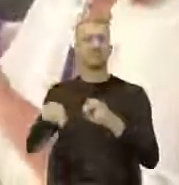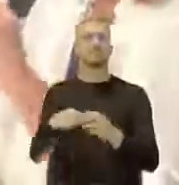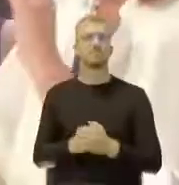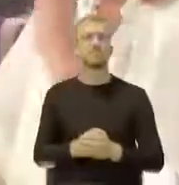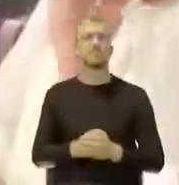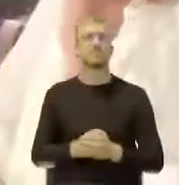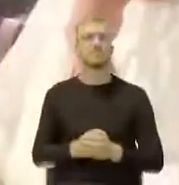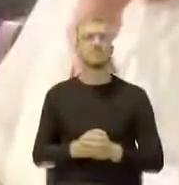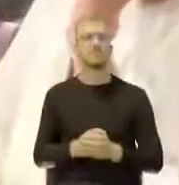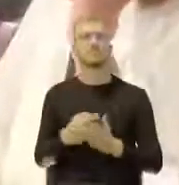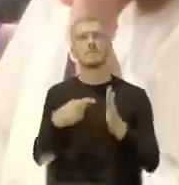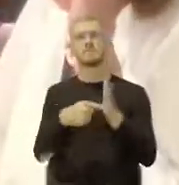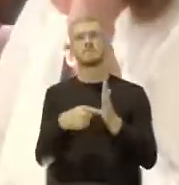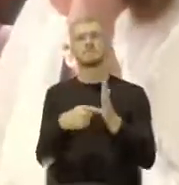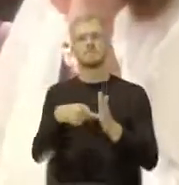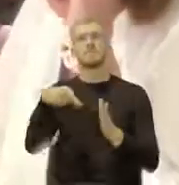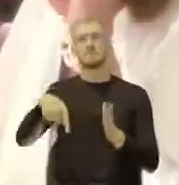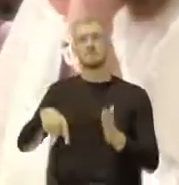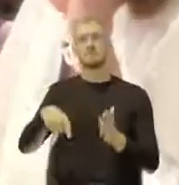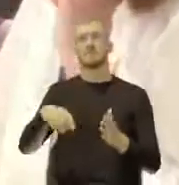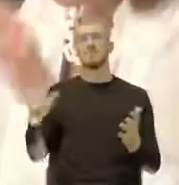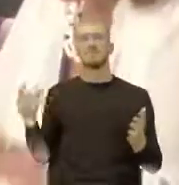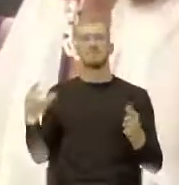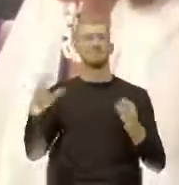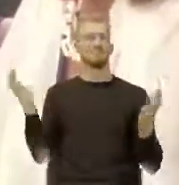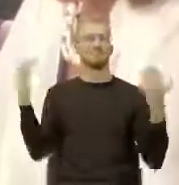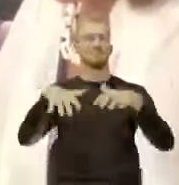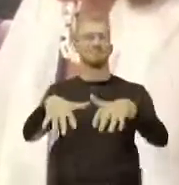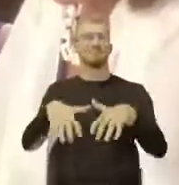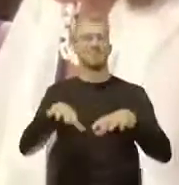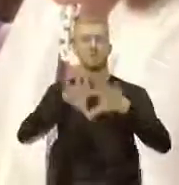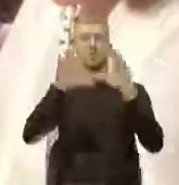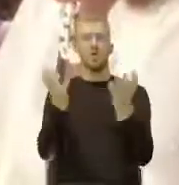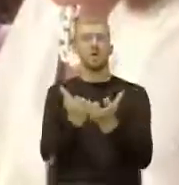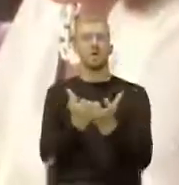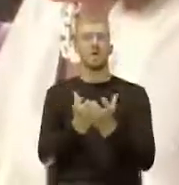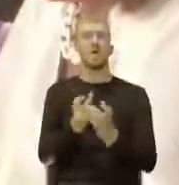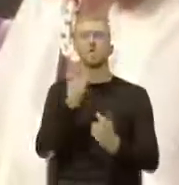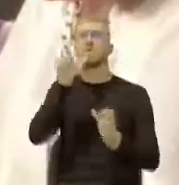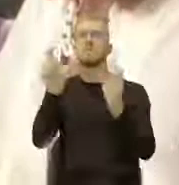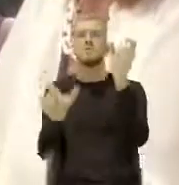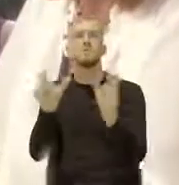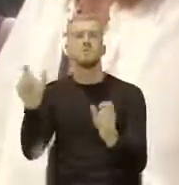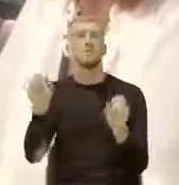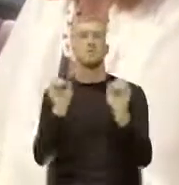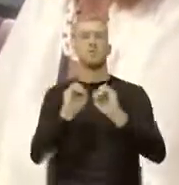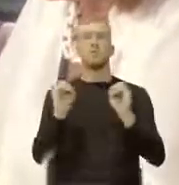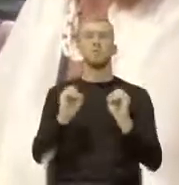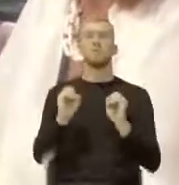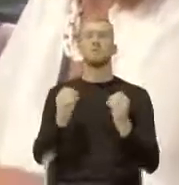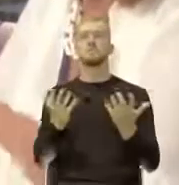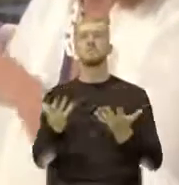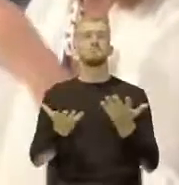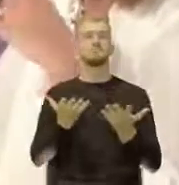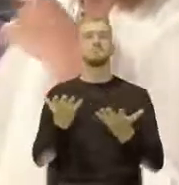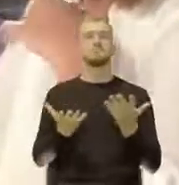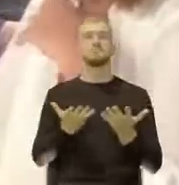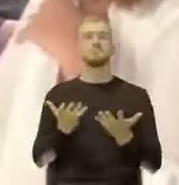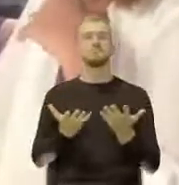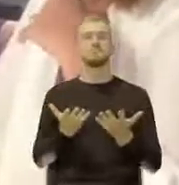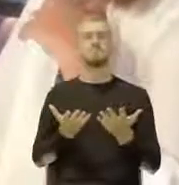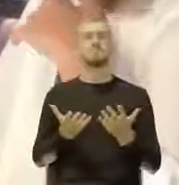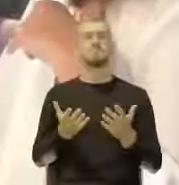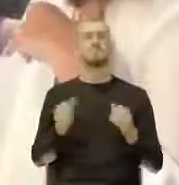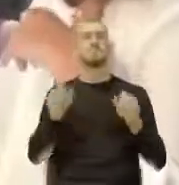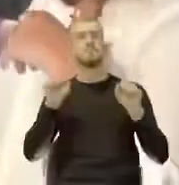fiscally, politically, and technically, of those kind of services, then we're not going to meet the new urban agenda, period.